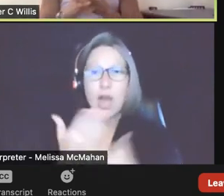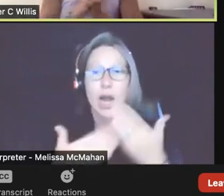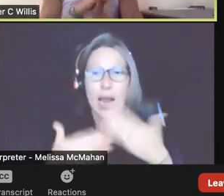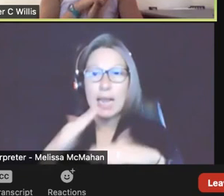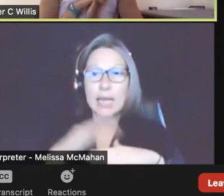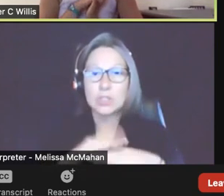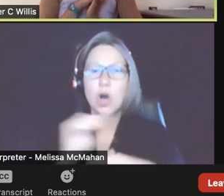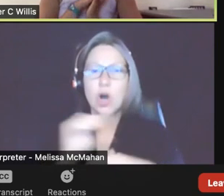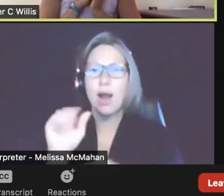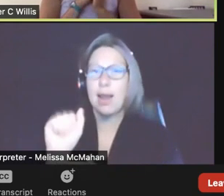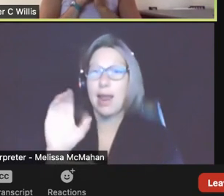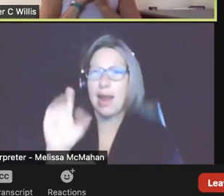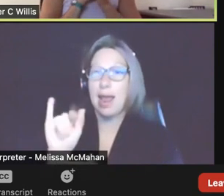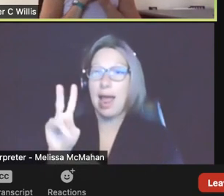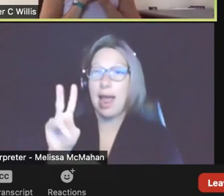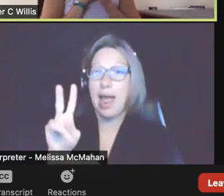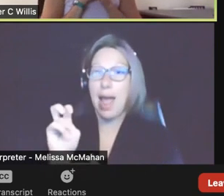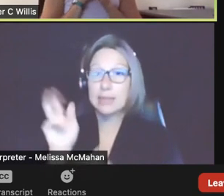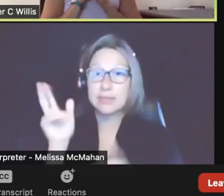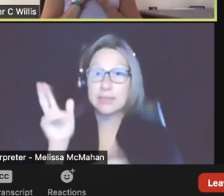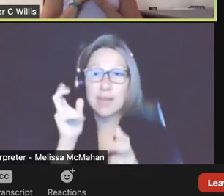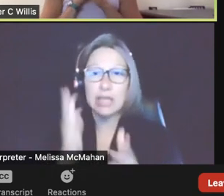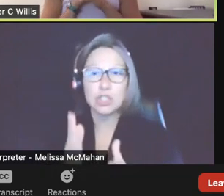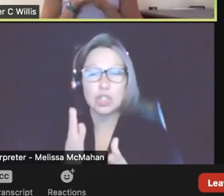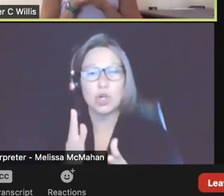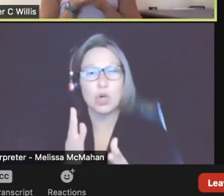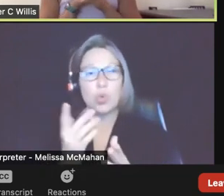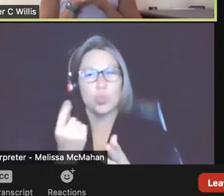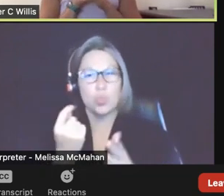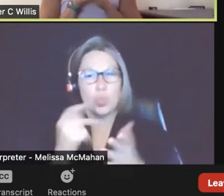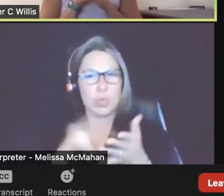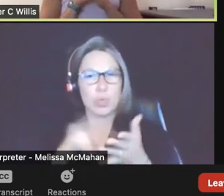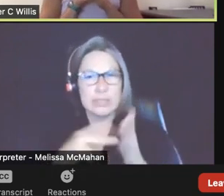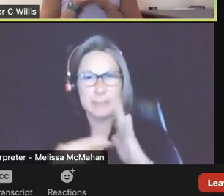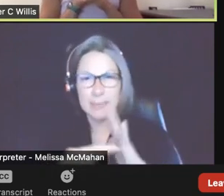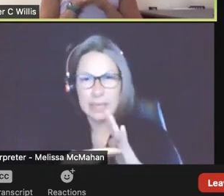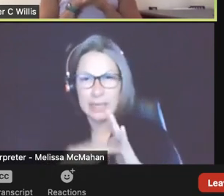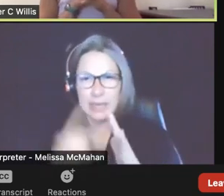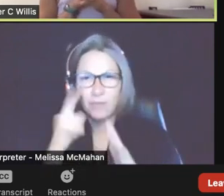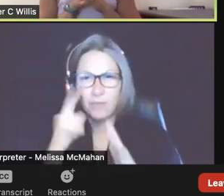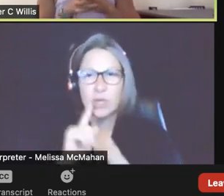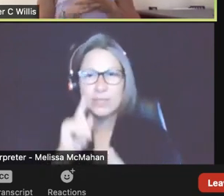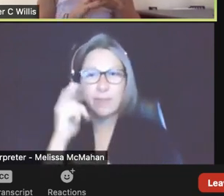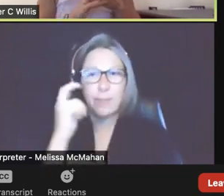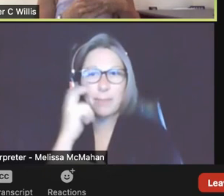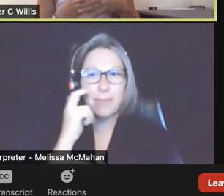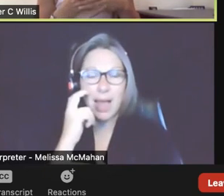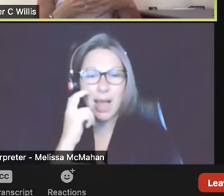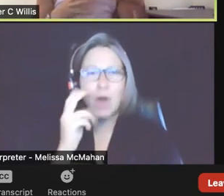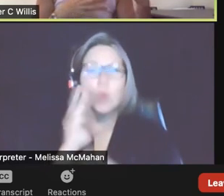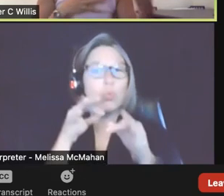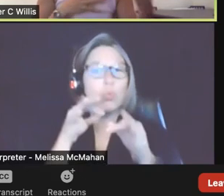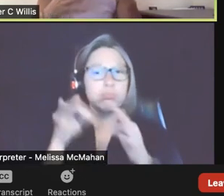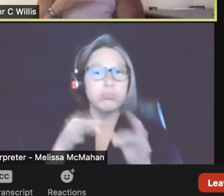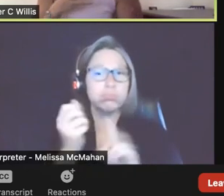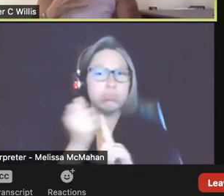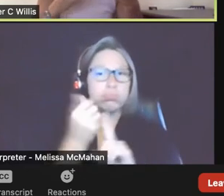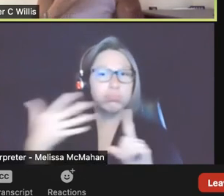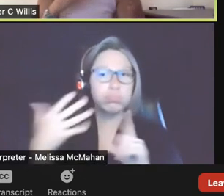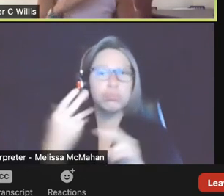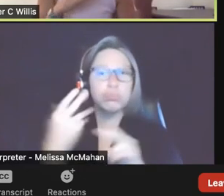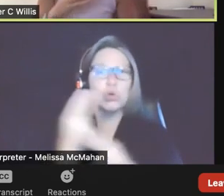listener means for our deafblind students, using hand-under-hand engagement to be physically present with that student in